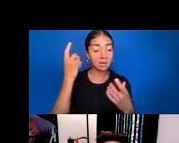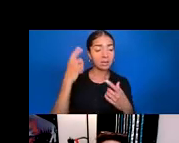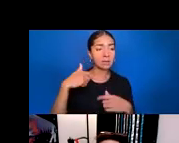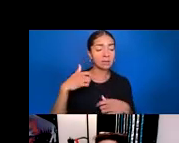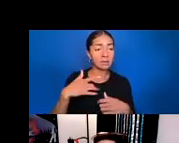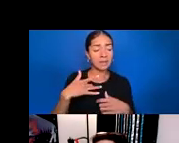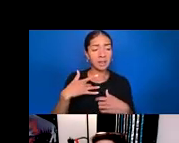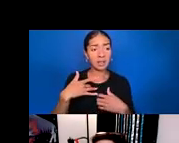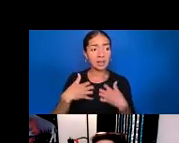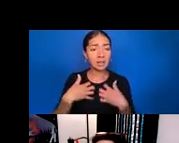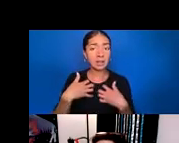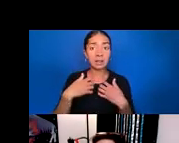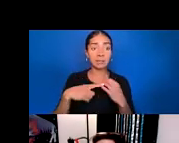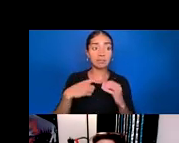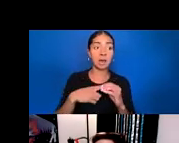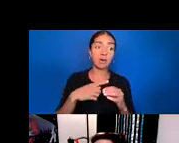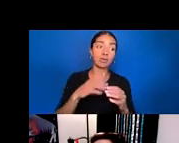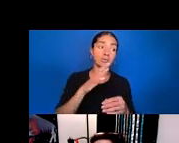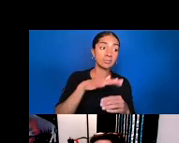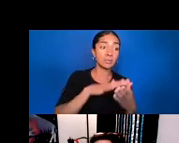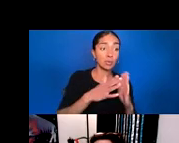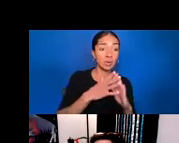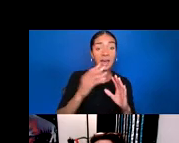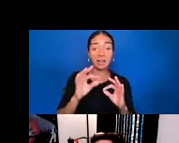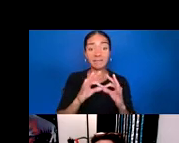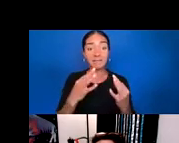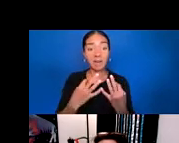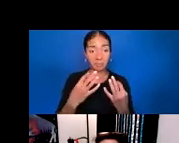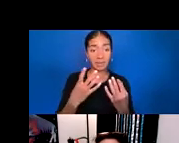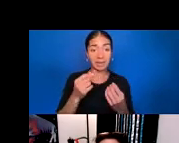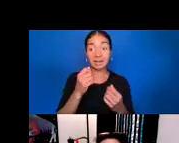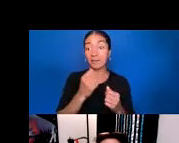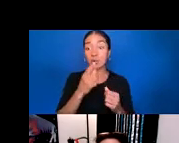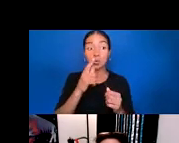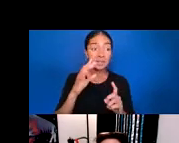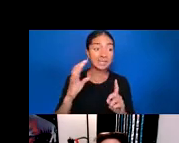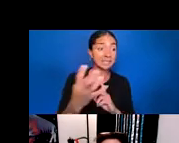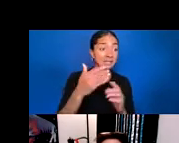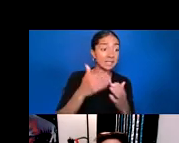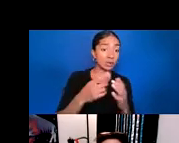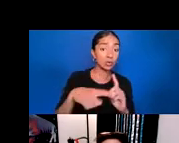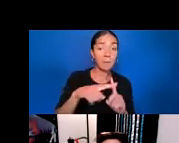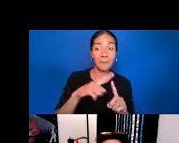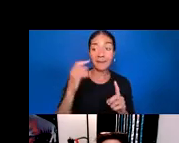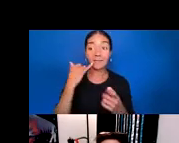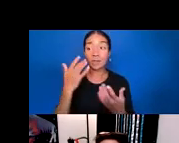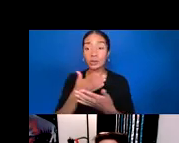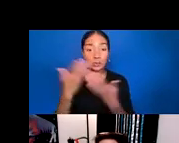with everybody you see around you when there is no justice, or what feels like no